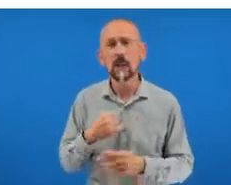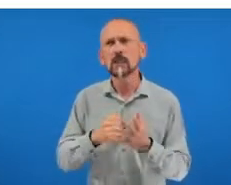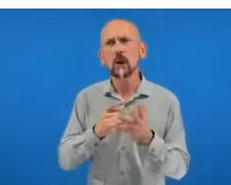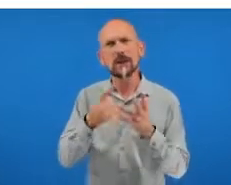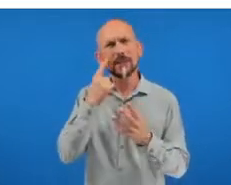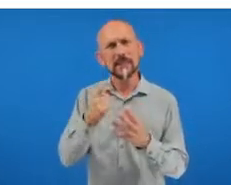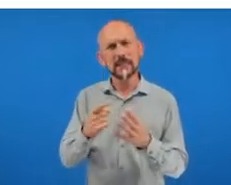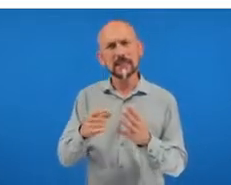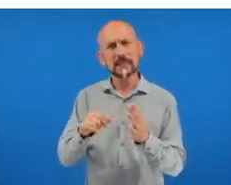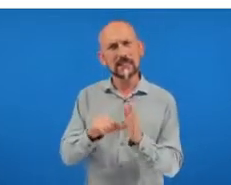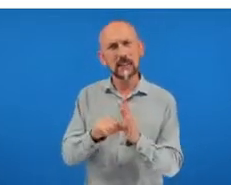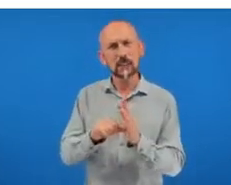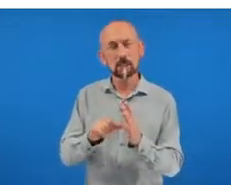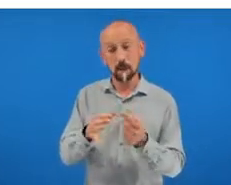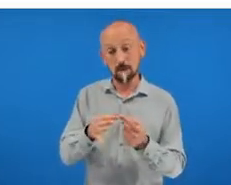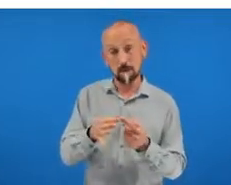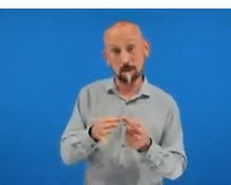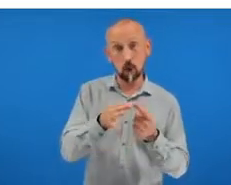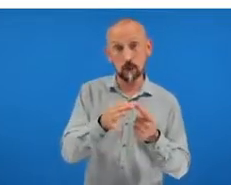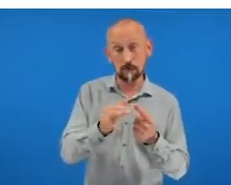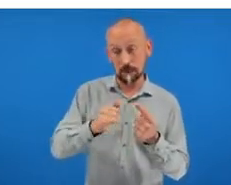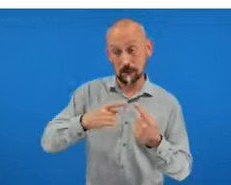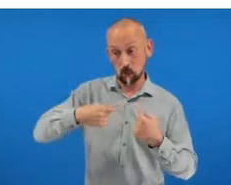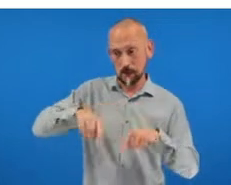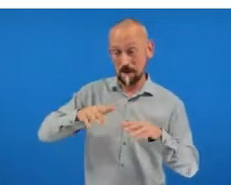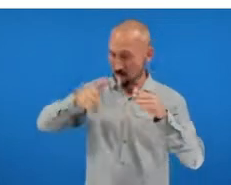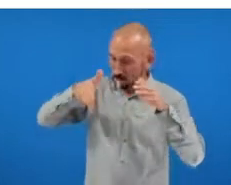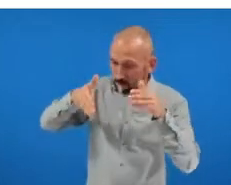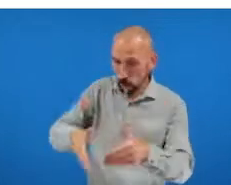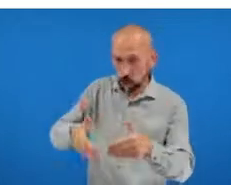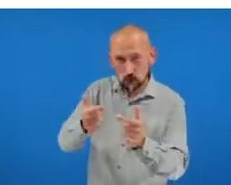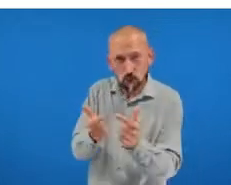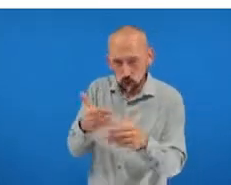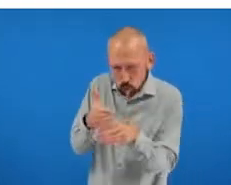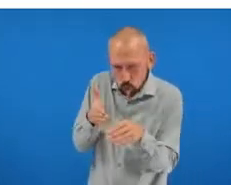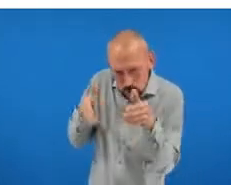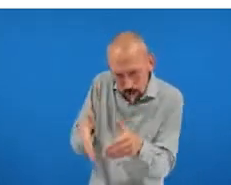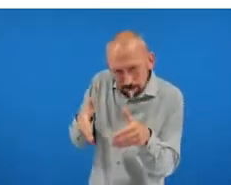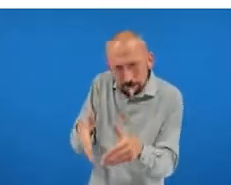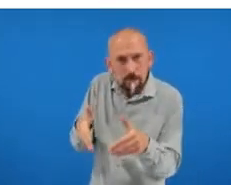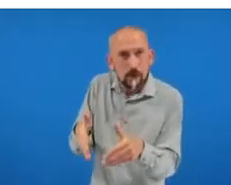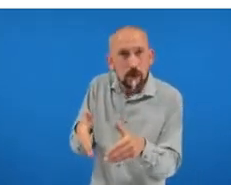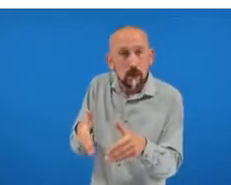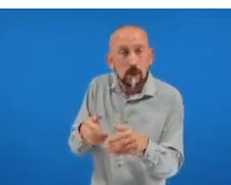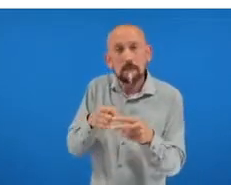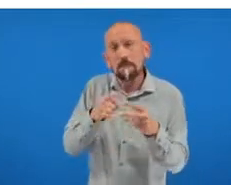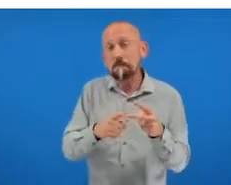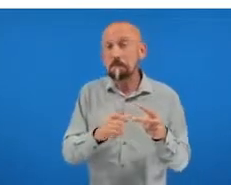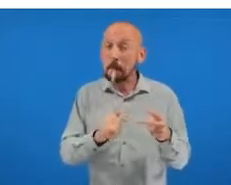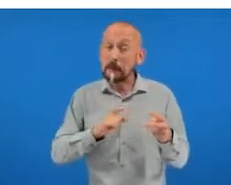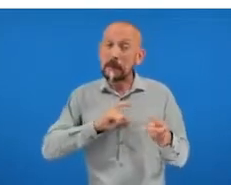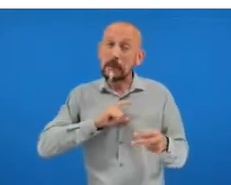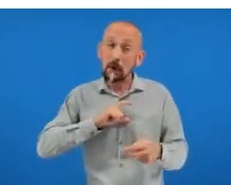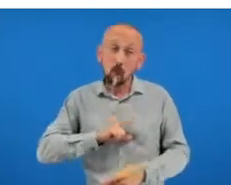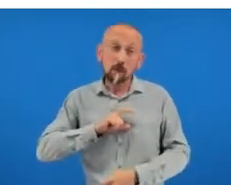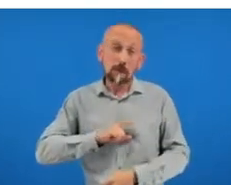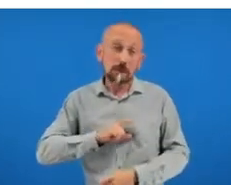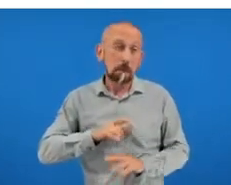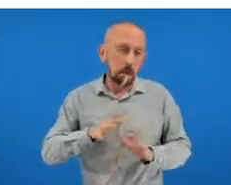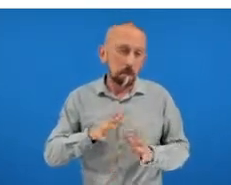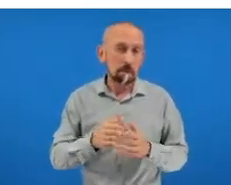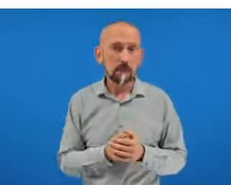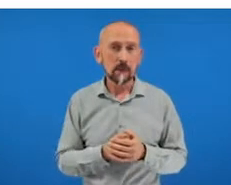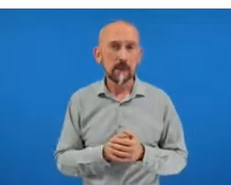us perhaps a bit over focused, but there's also perhaps a confidence thing. And I do, as I say, when I arrived, I was surrounded